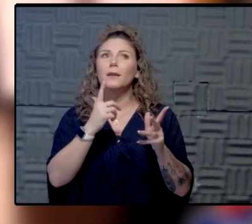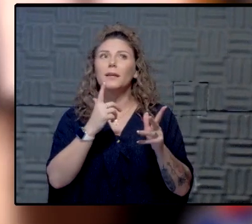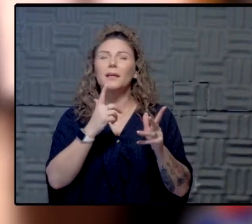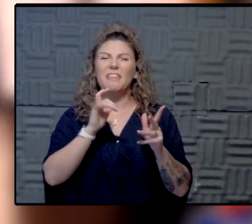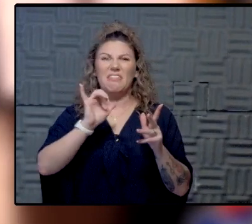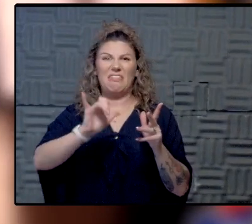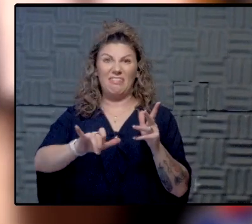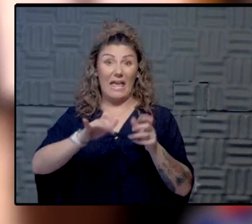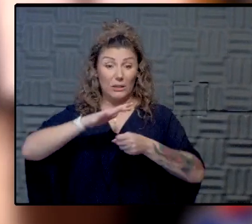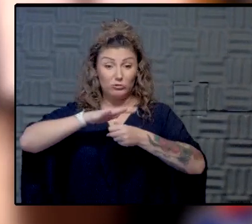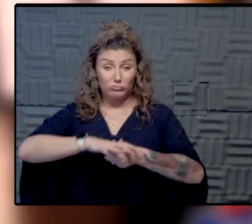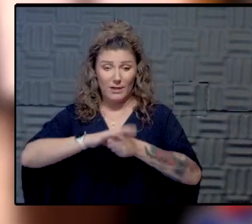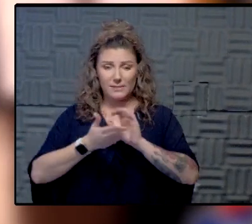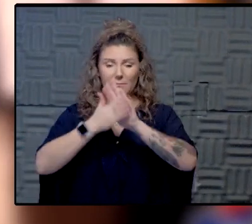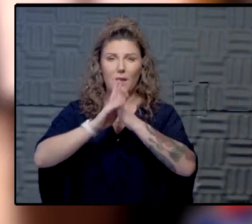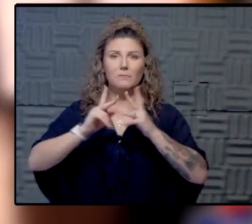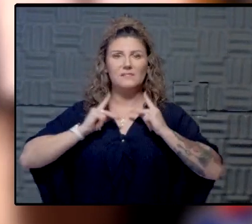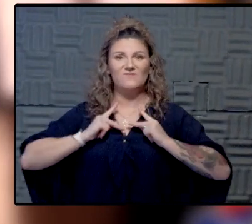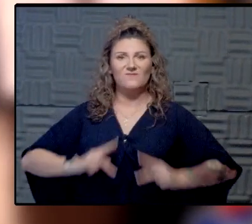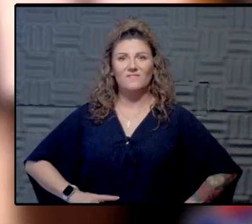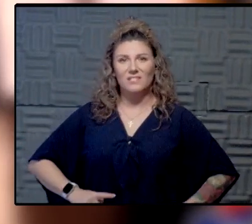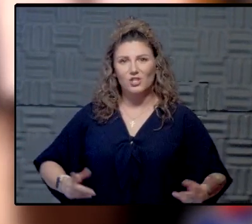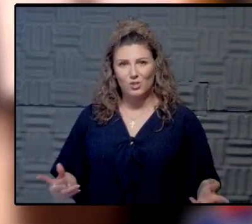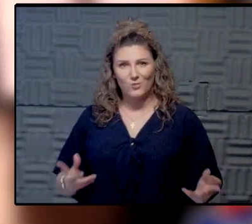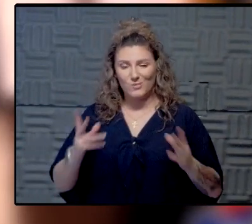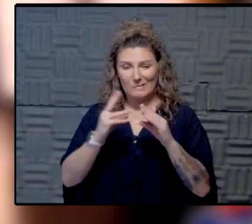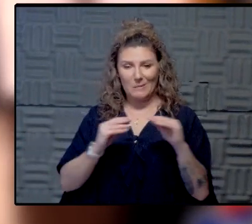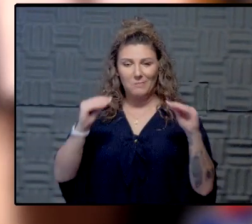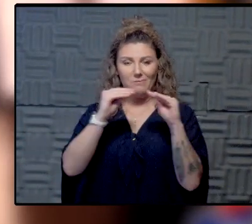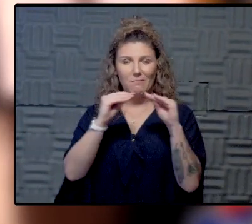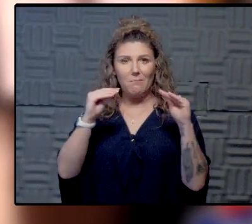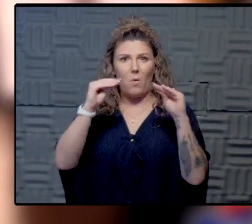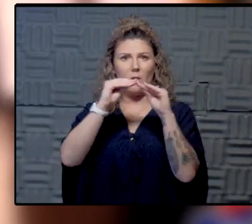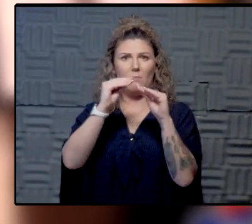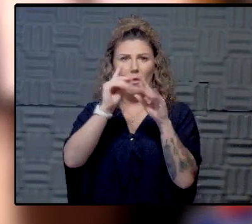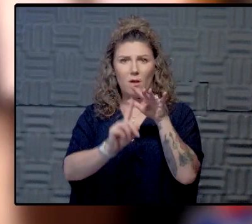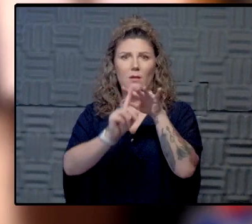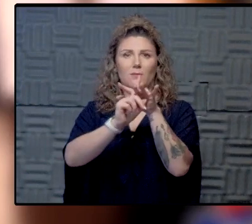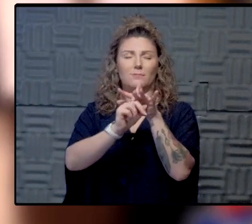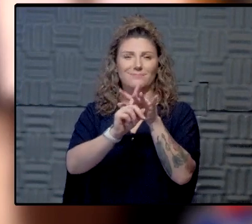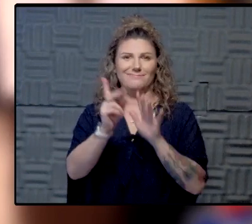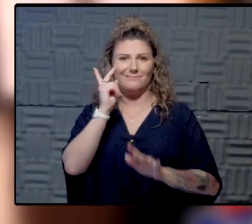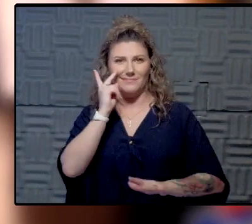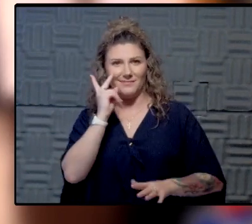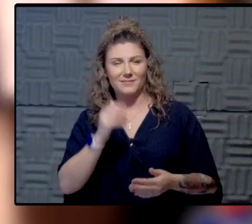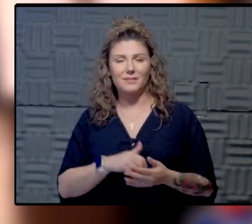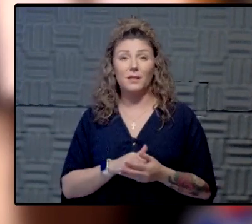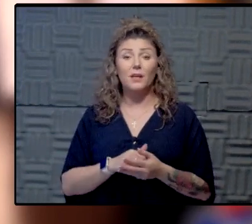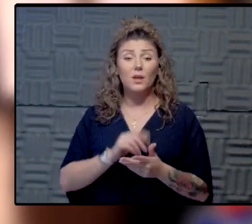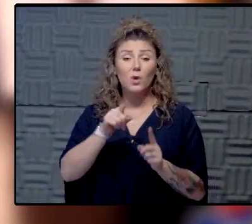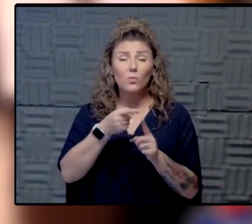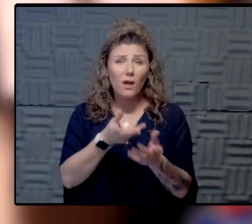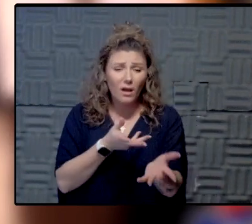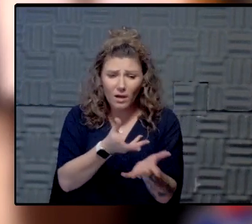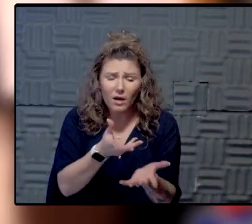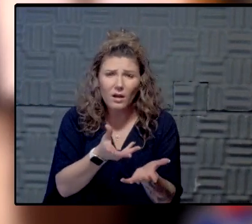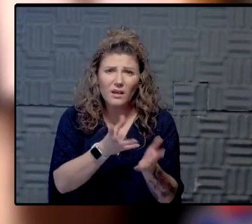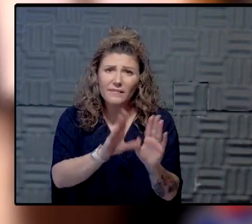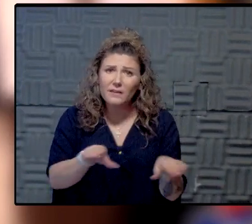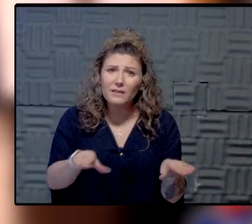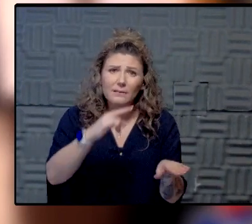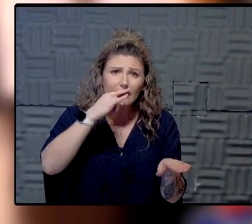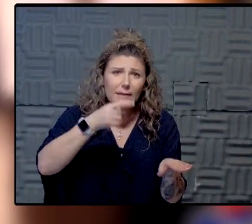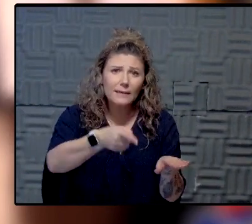into a physical symptom. So more and more of that is coming up. And when we talk to those kids, work through what's going